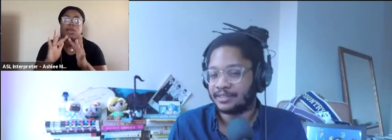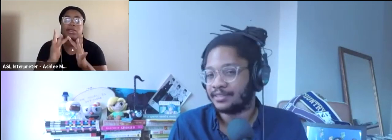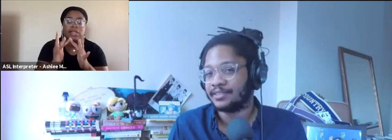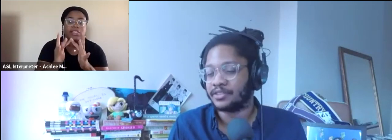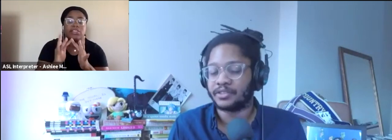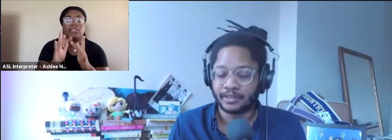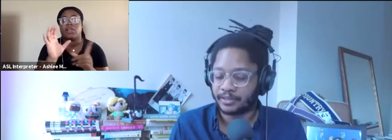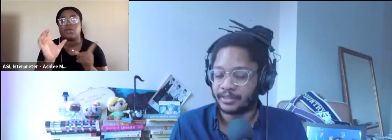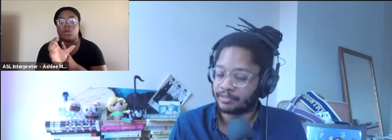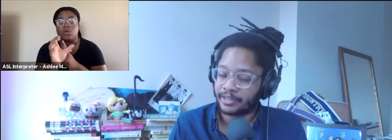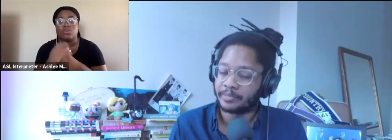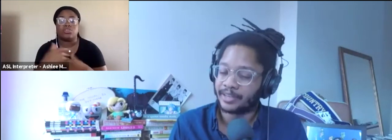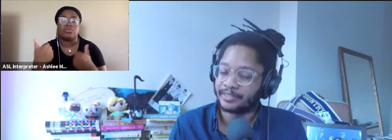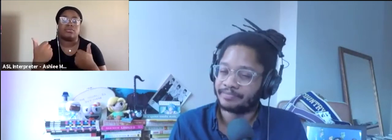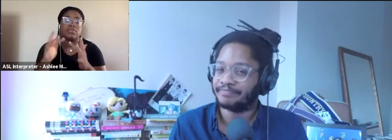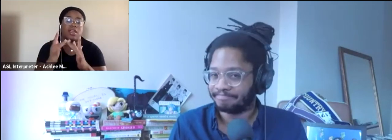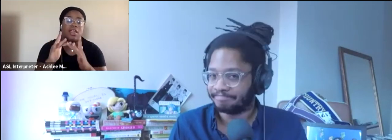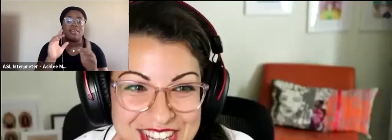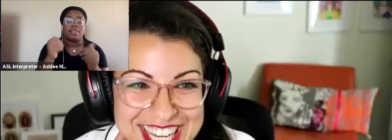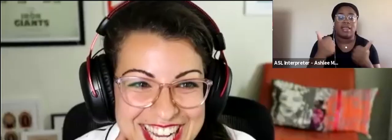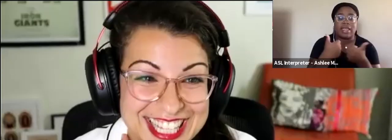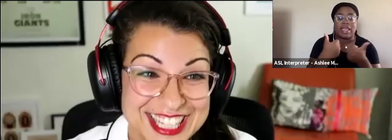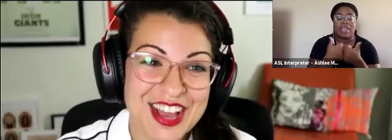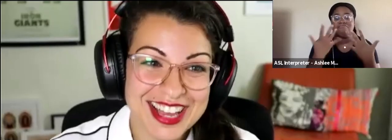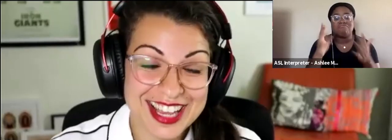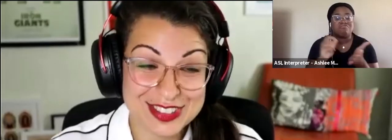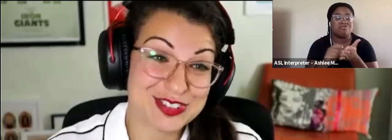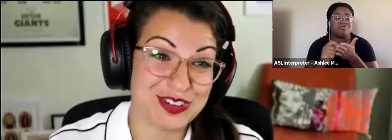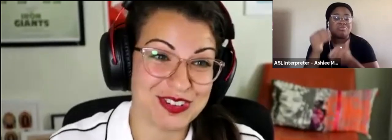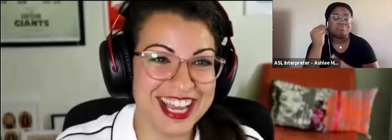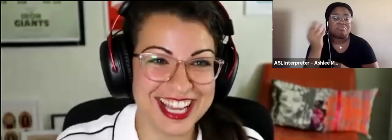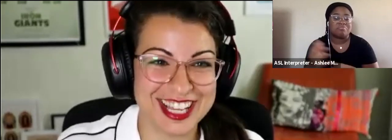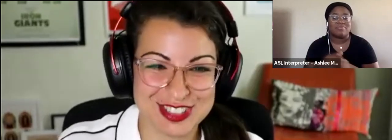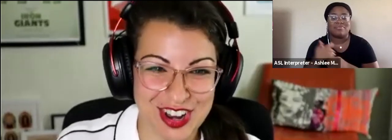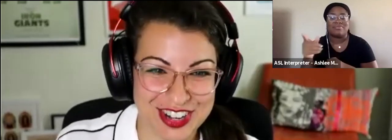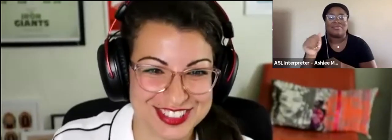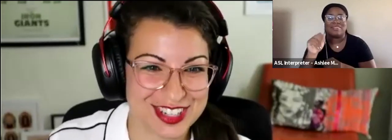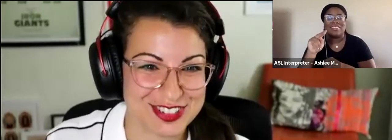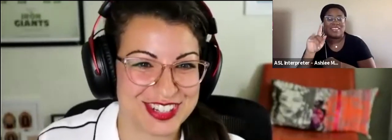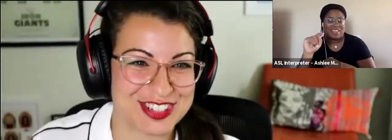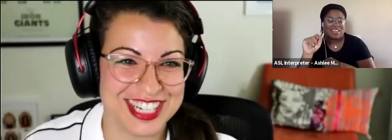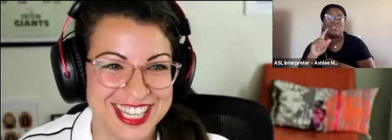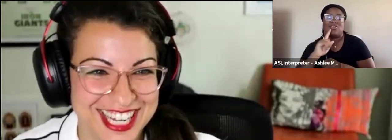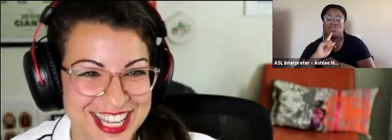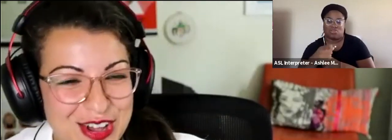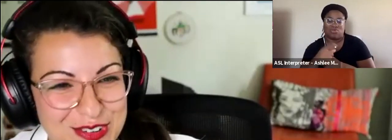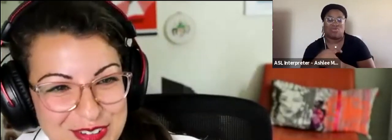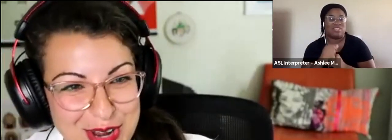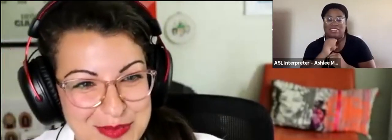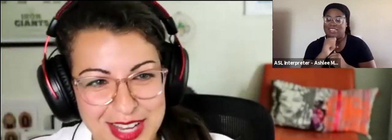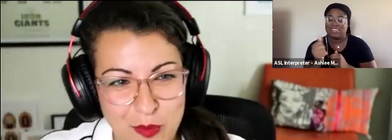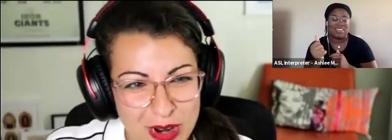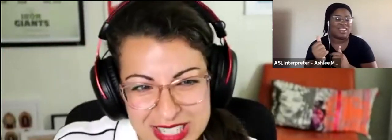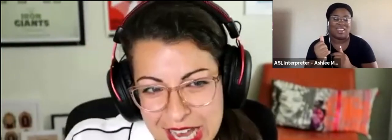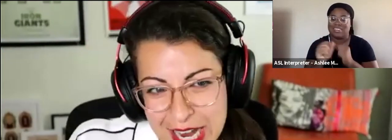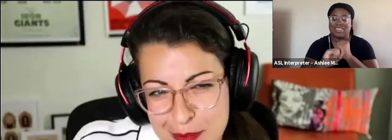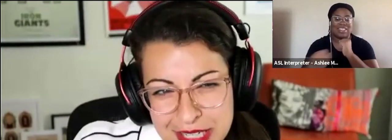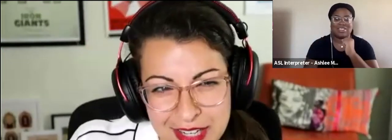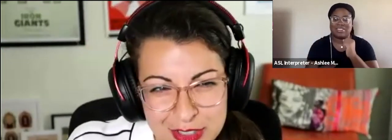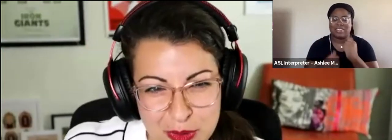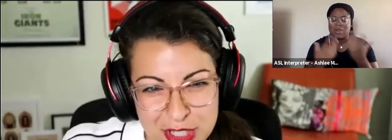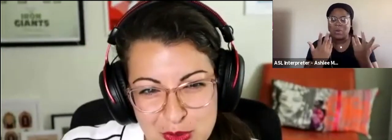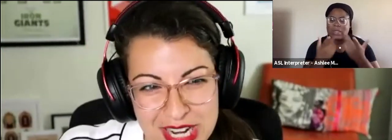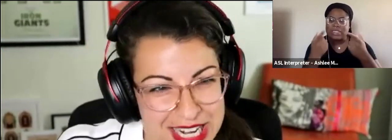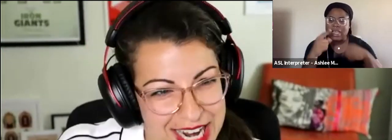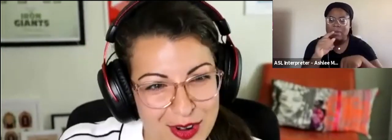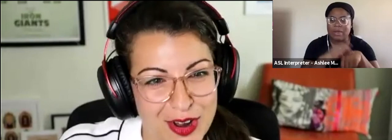name it. There's an article that I've written about it. It's true. It's not an exaggeration. Whenever I'm like, what is happening